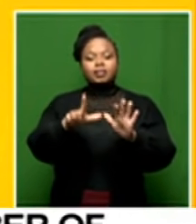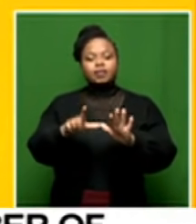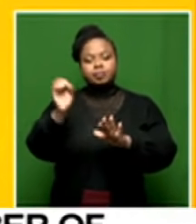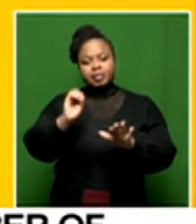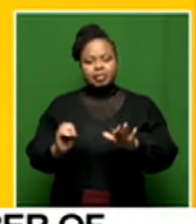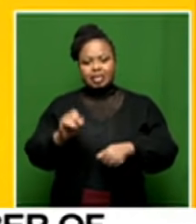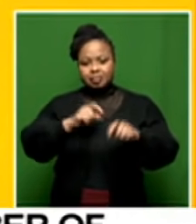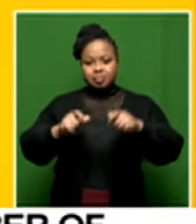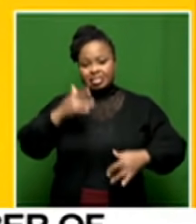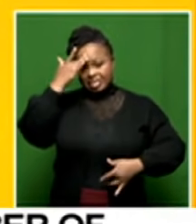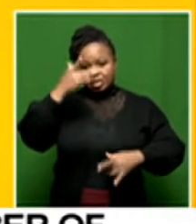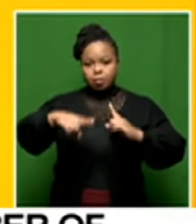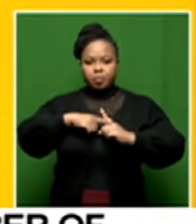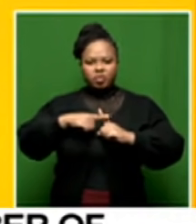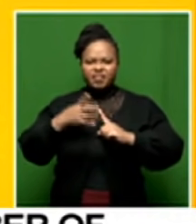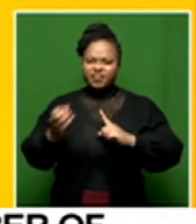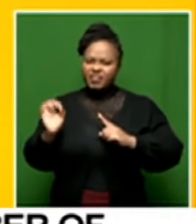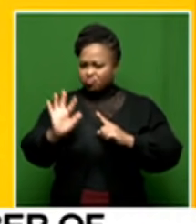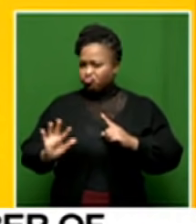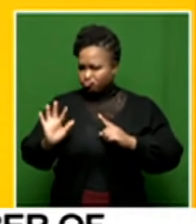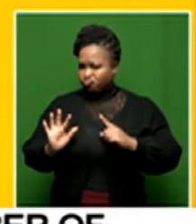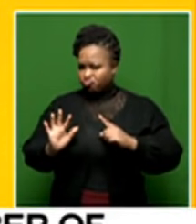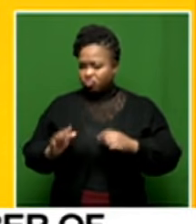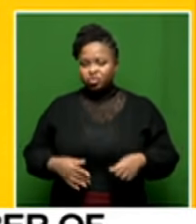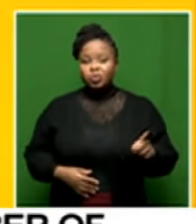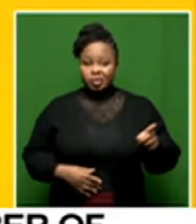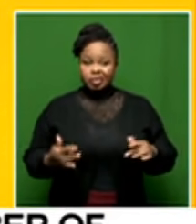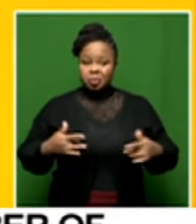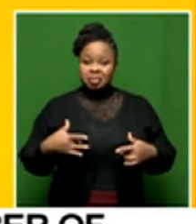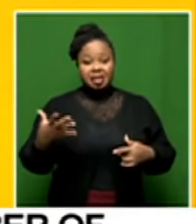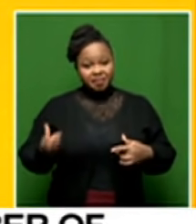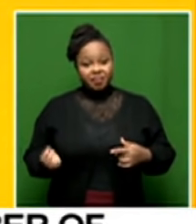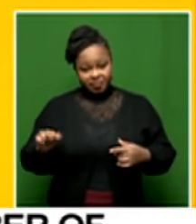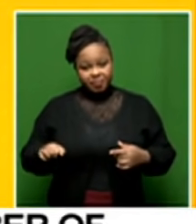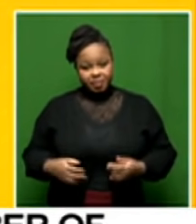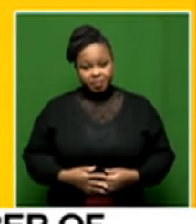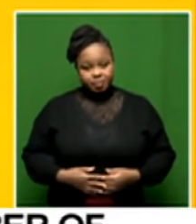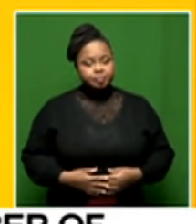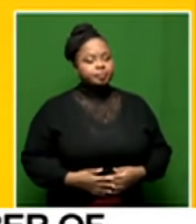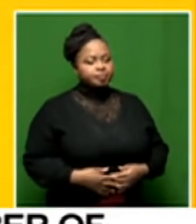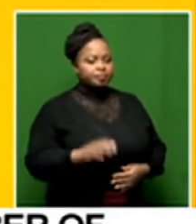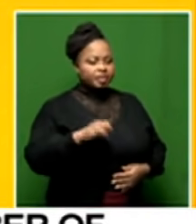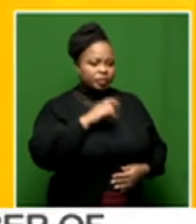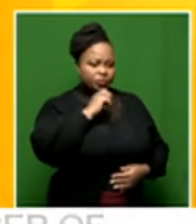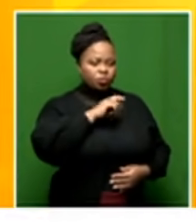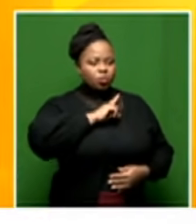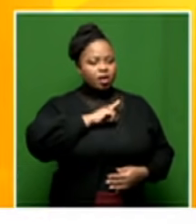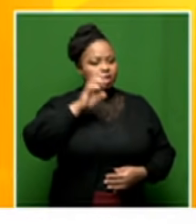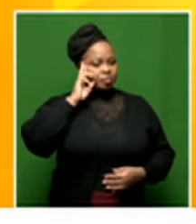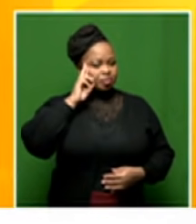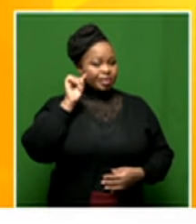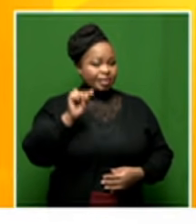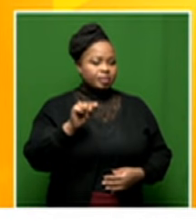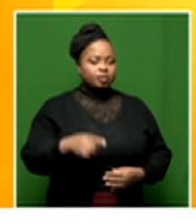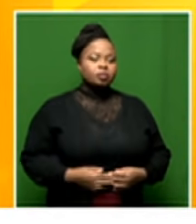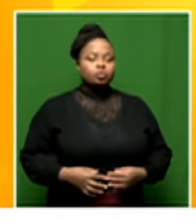12.7% positivity rate. That's overall, yes. That's a cause for concern, I imagine. It is, and remember that that